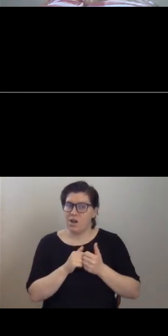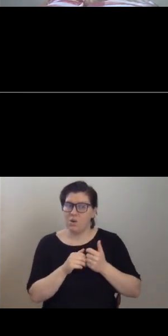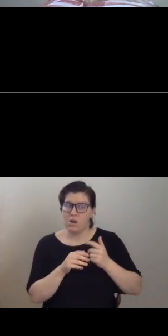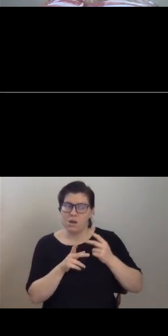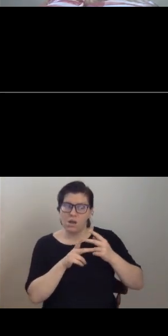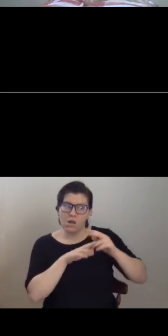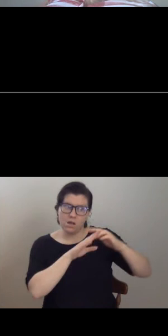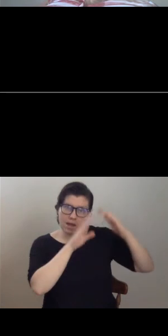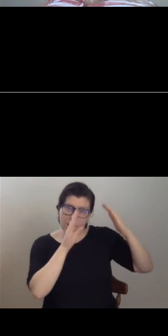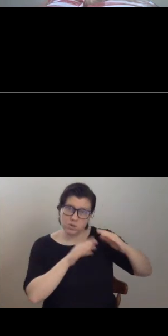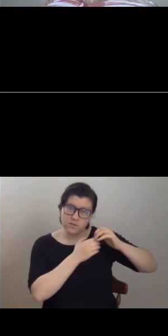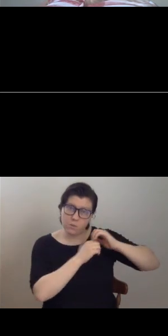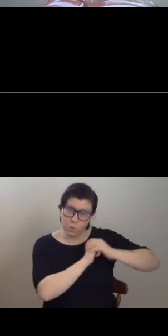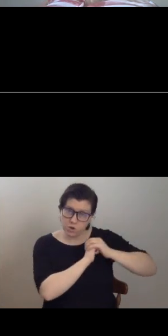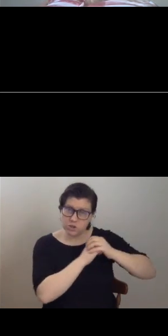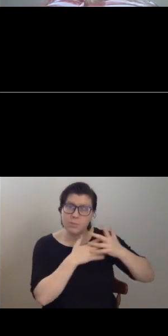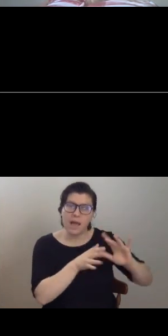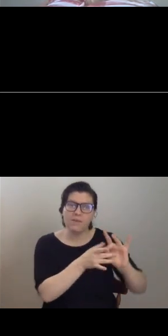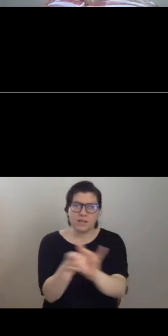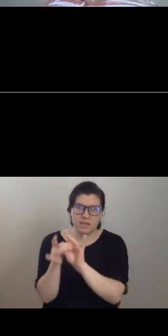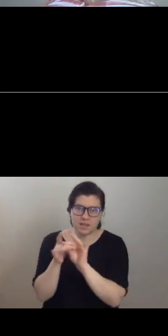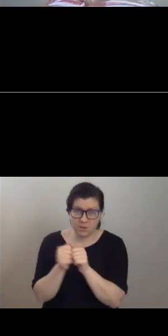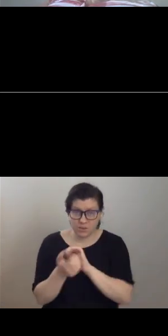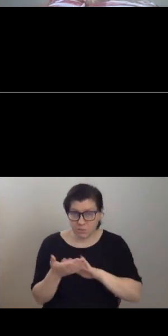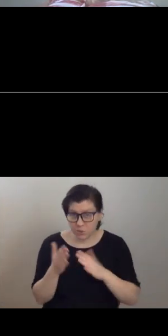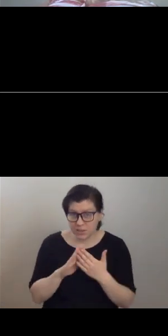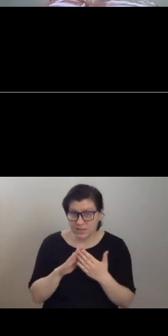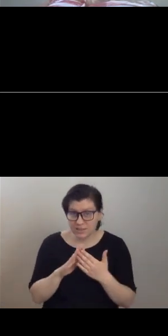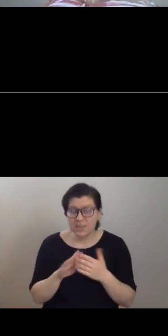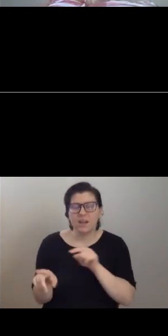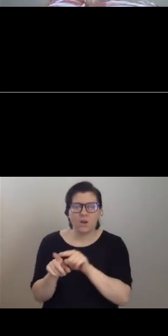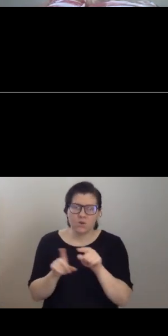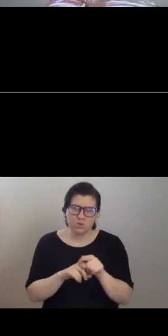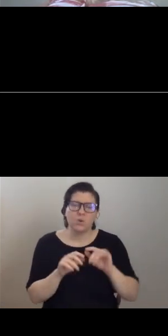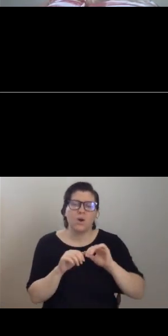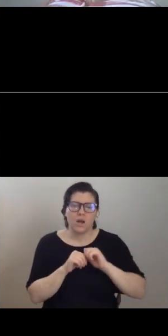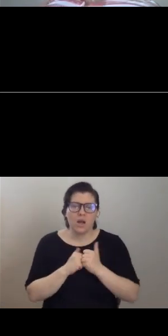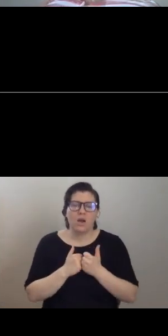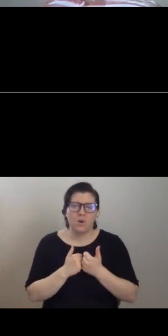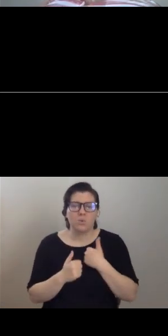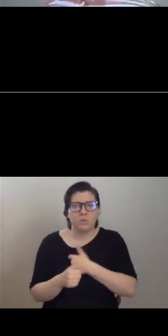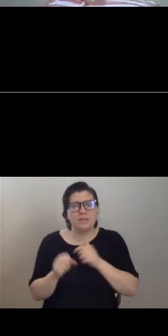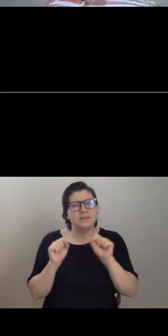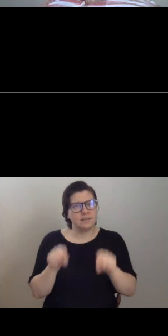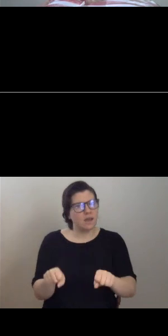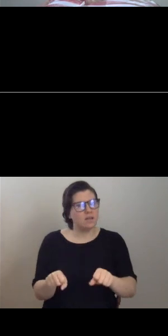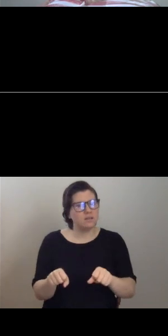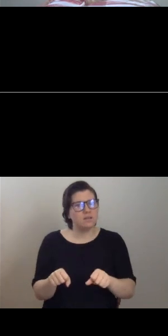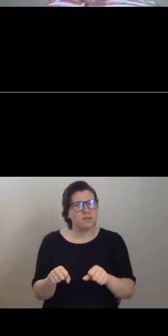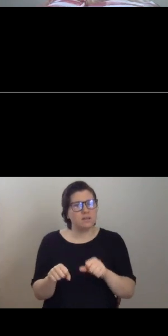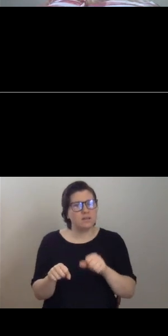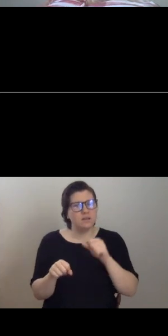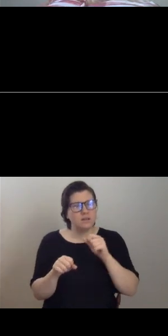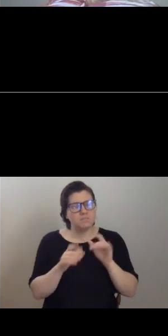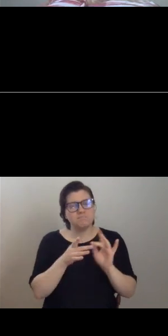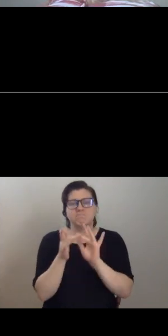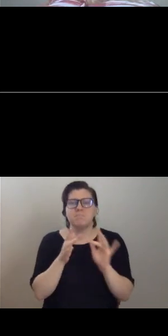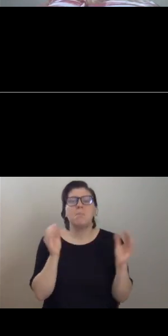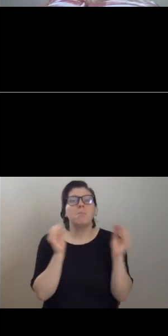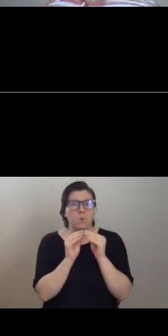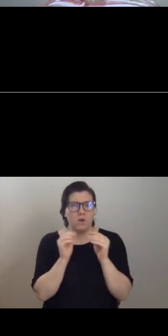stayed connected with their communities, and also how we can increase that connectivity with our